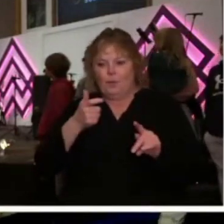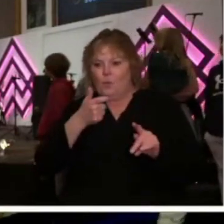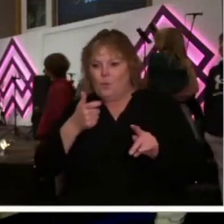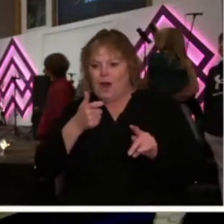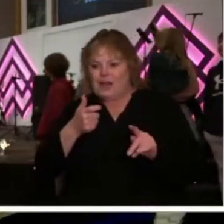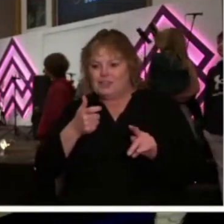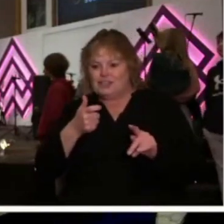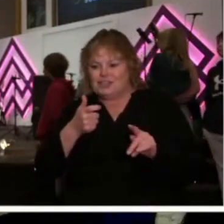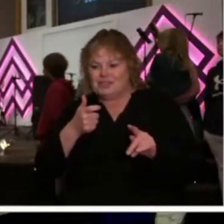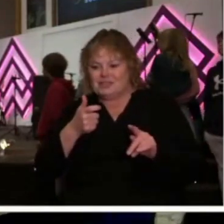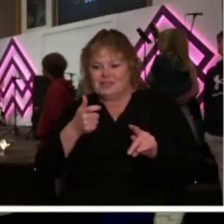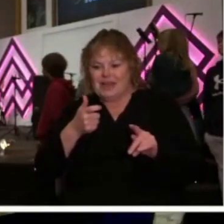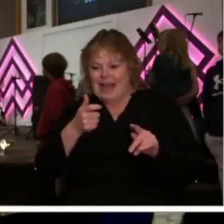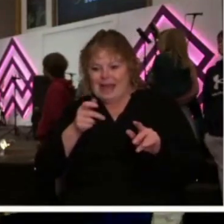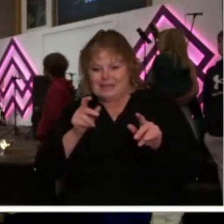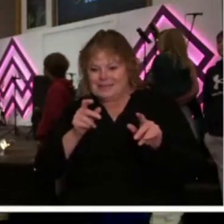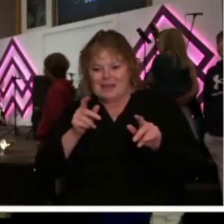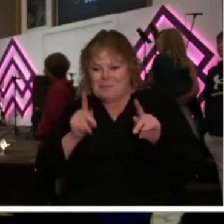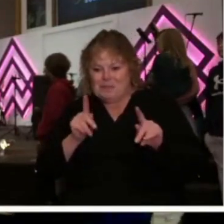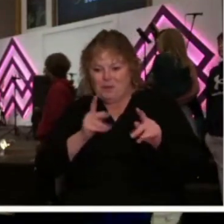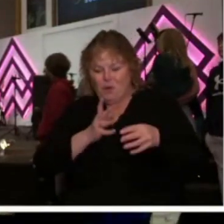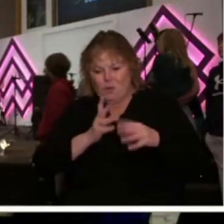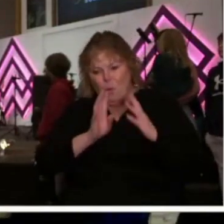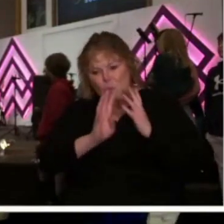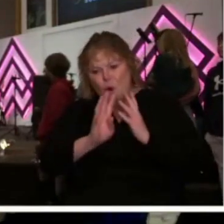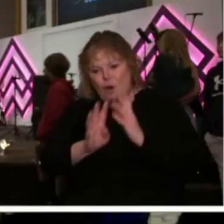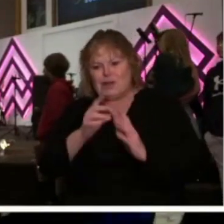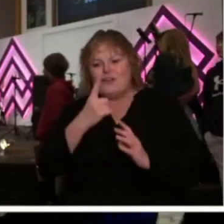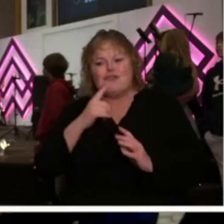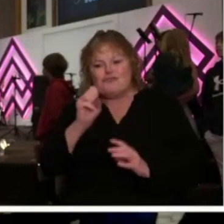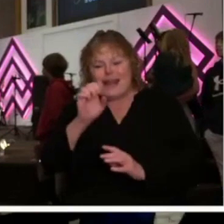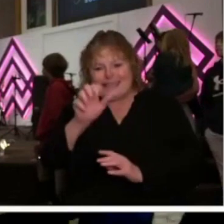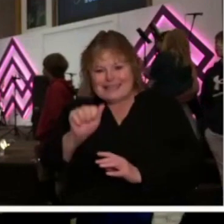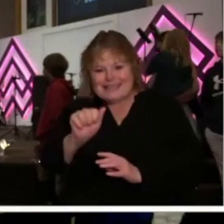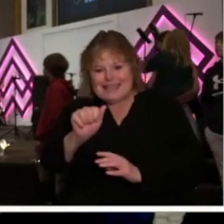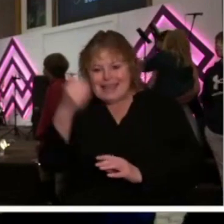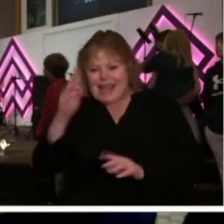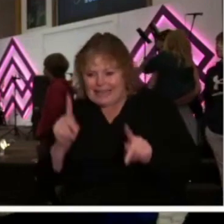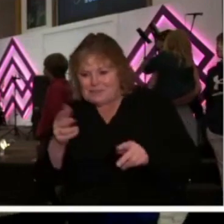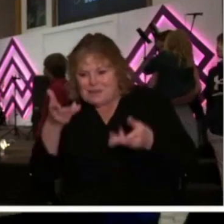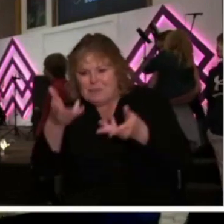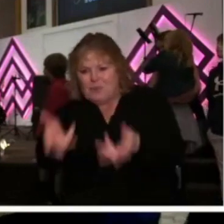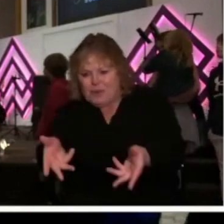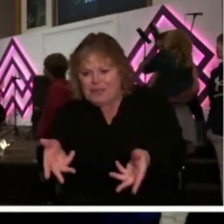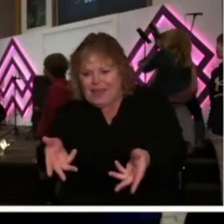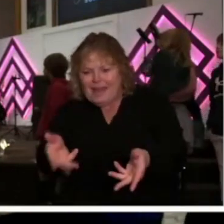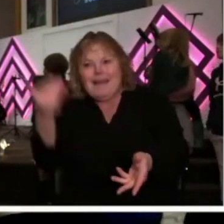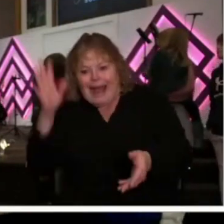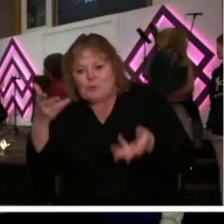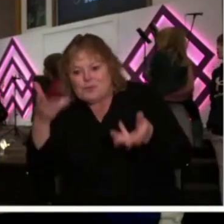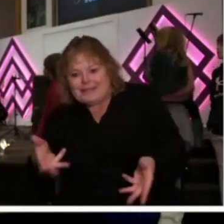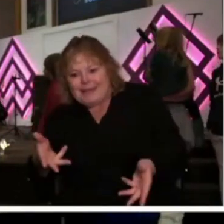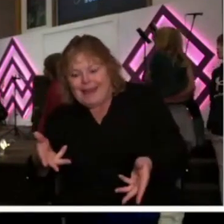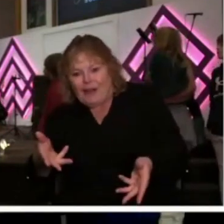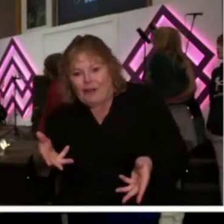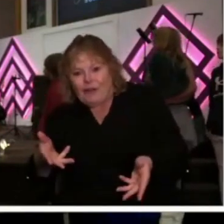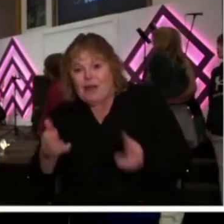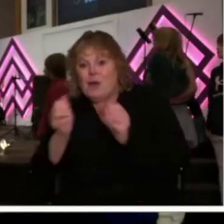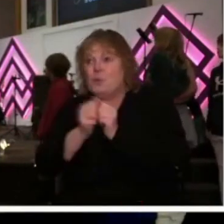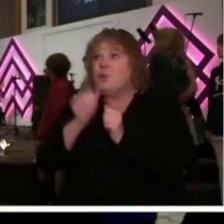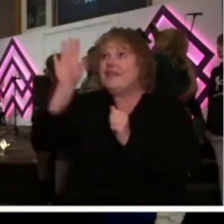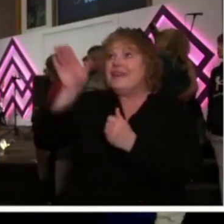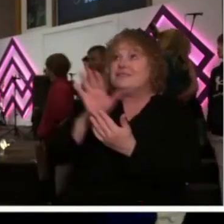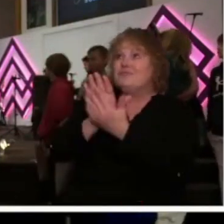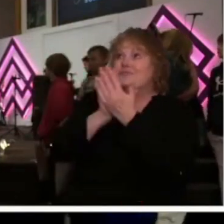feet. And as they stepped out in faith, God's presence was there to meet them. And with his prayers, presence comes his